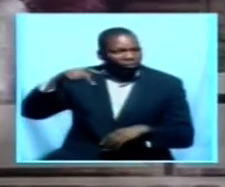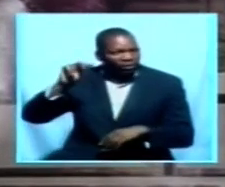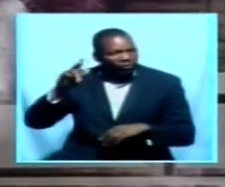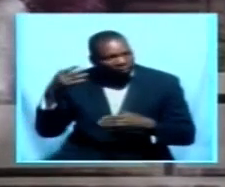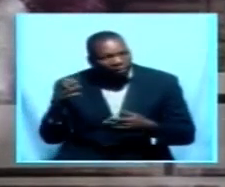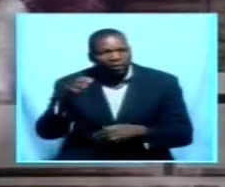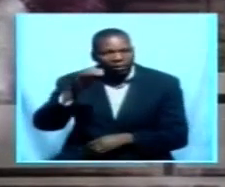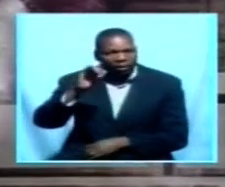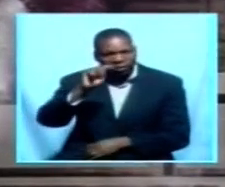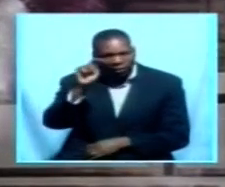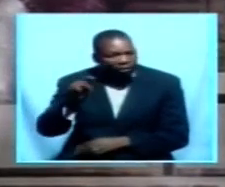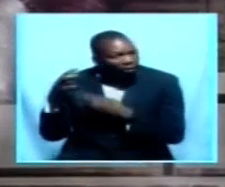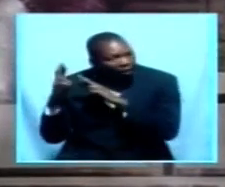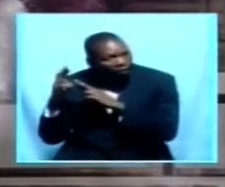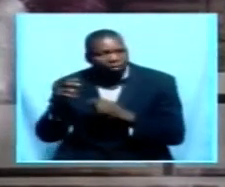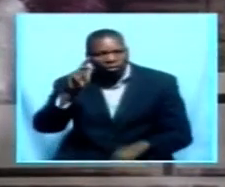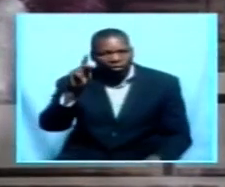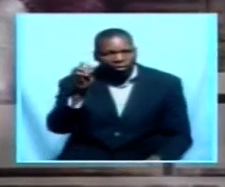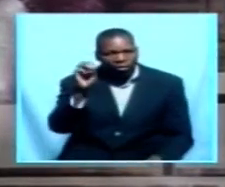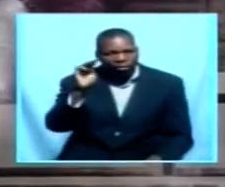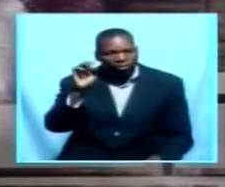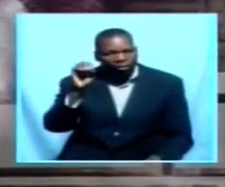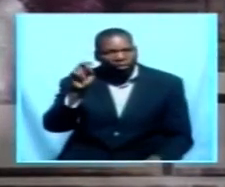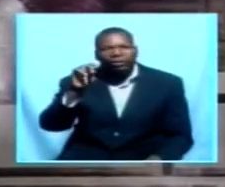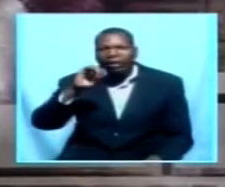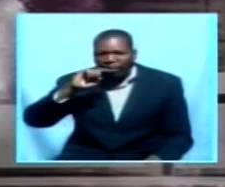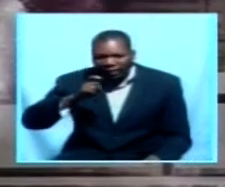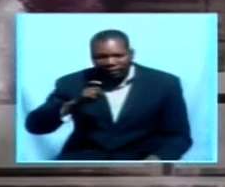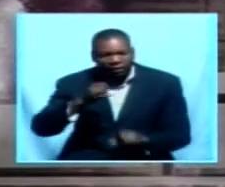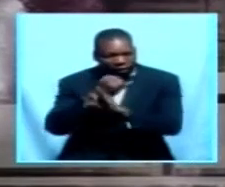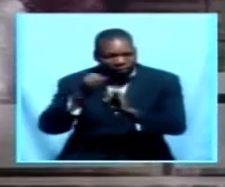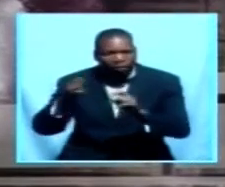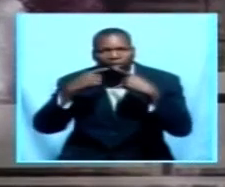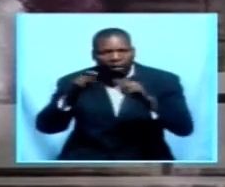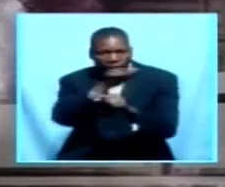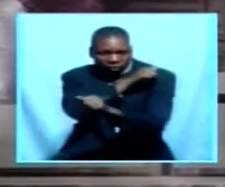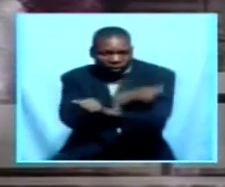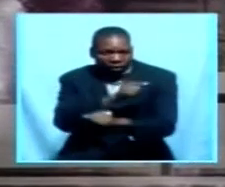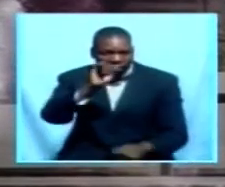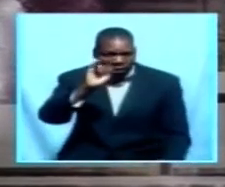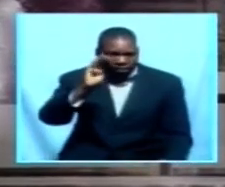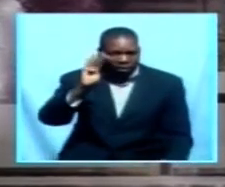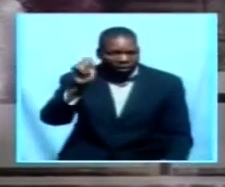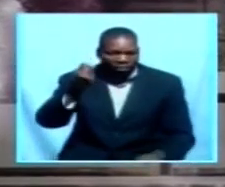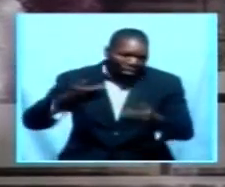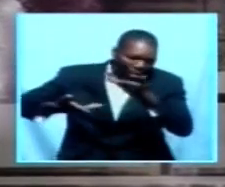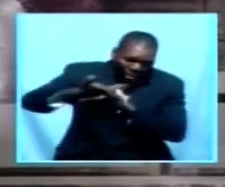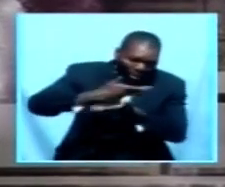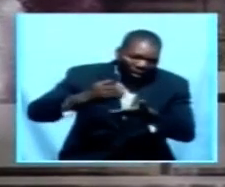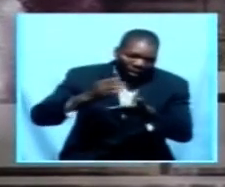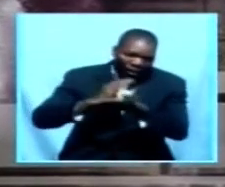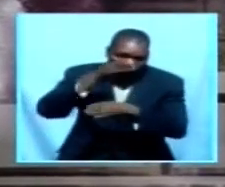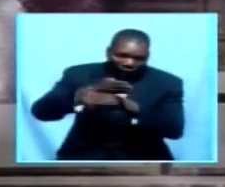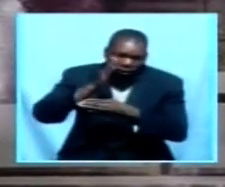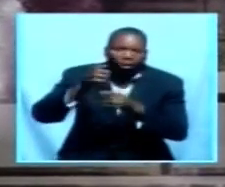a negotiated settlement with the Independent Broadcasting Authority (IBA) following the suspension of their broadcasting licenses.